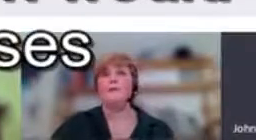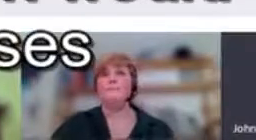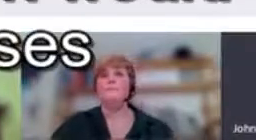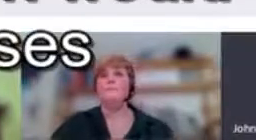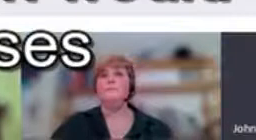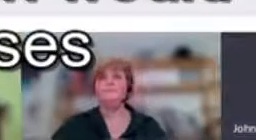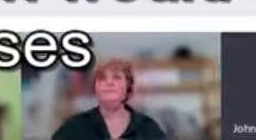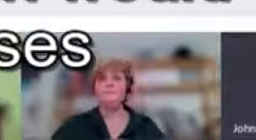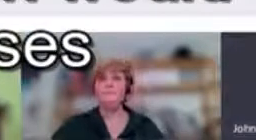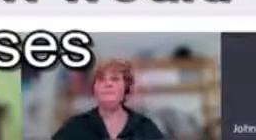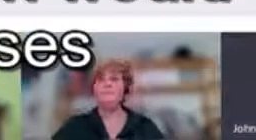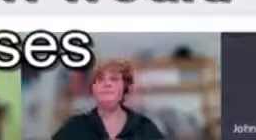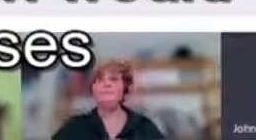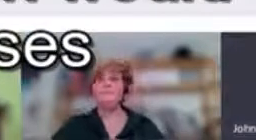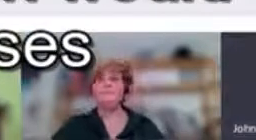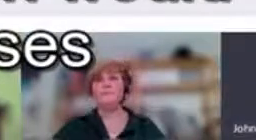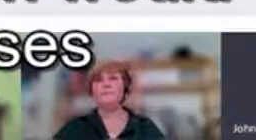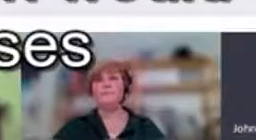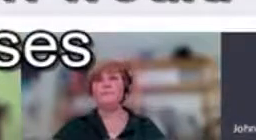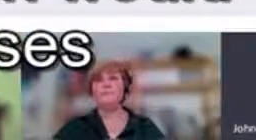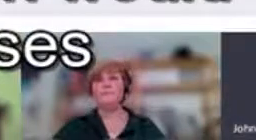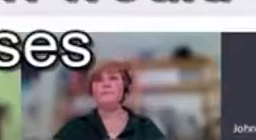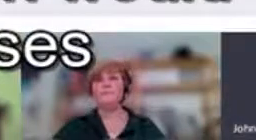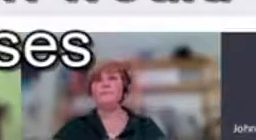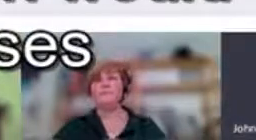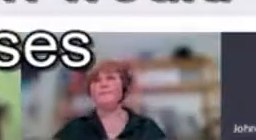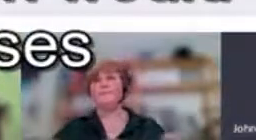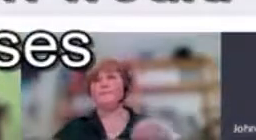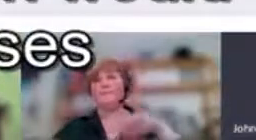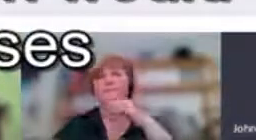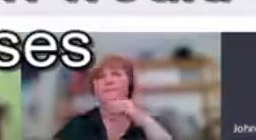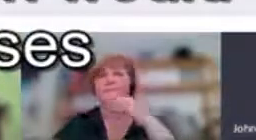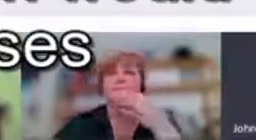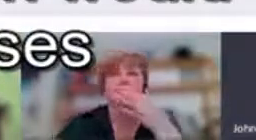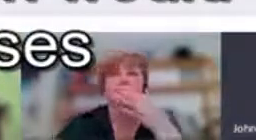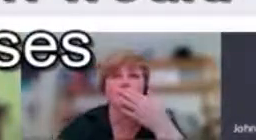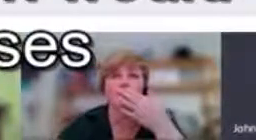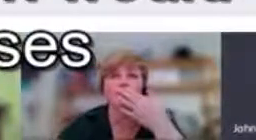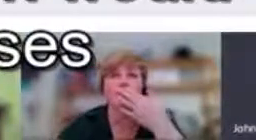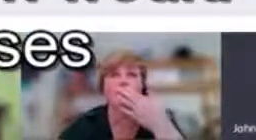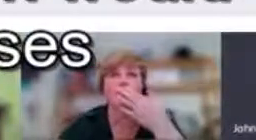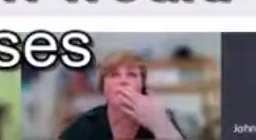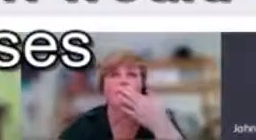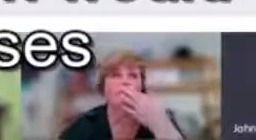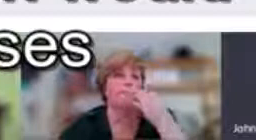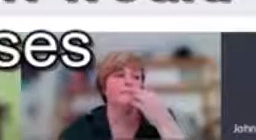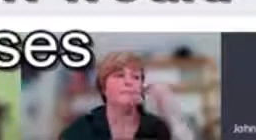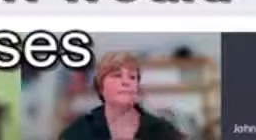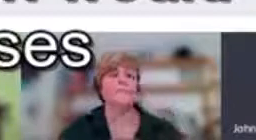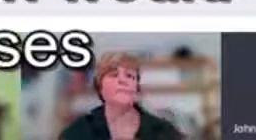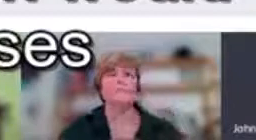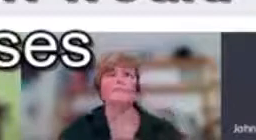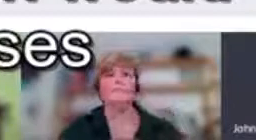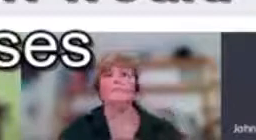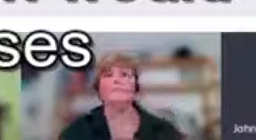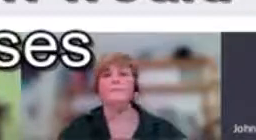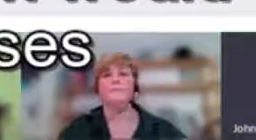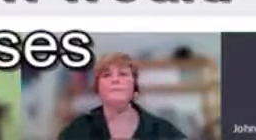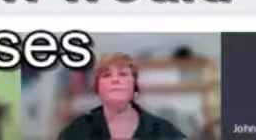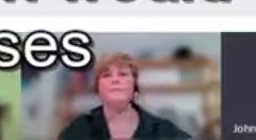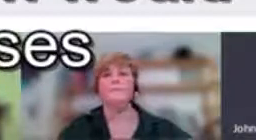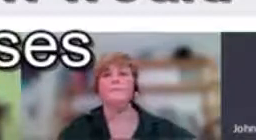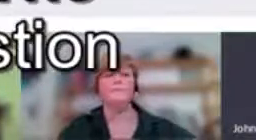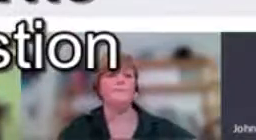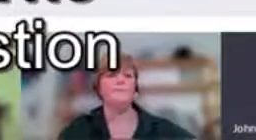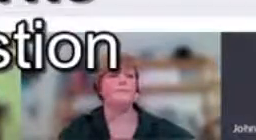Thank you, Claire. When the Lower Thames Crossing opens for traffic, the direct, reliable connection will bring people closer to jobs